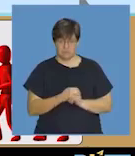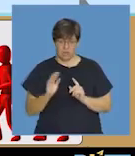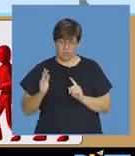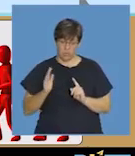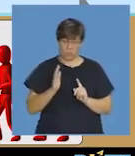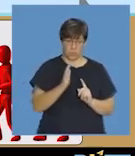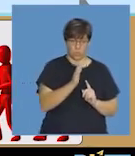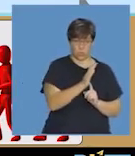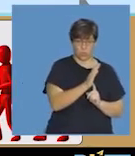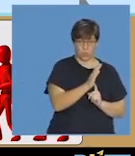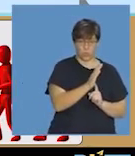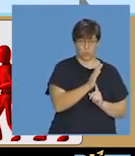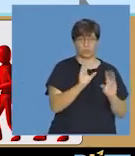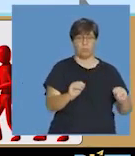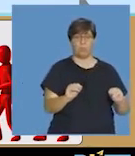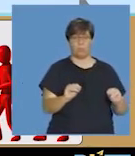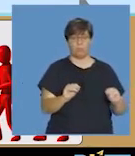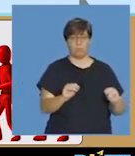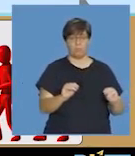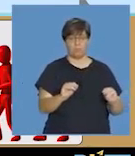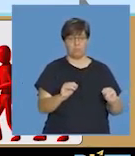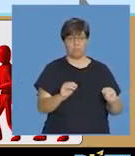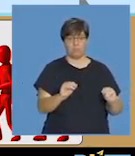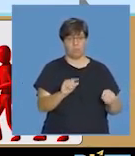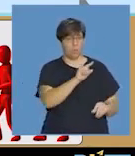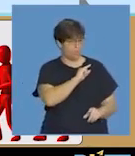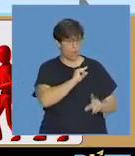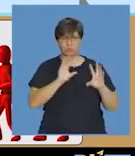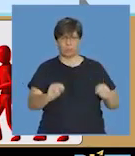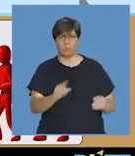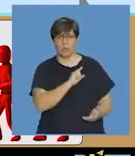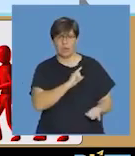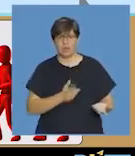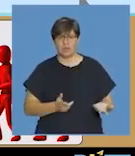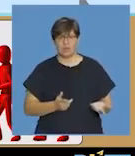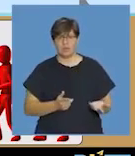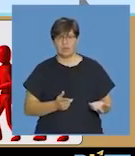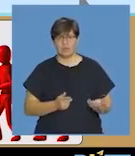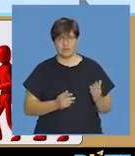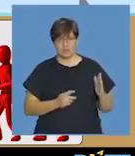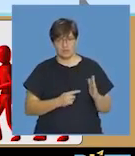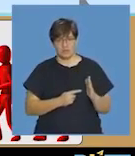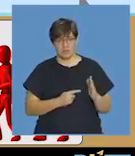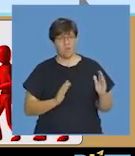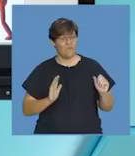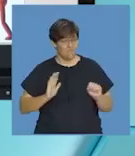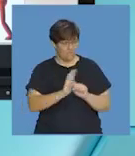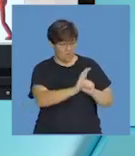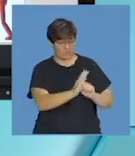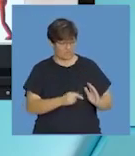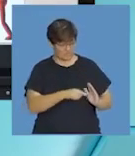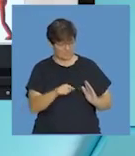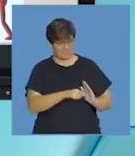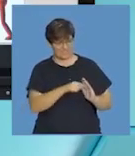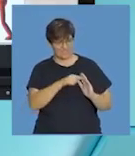while, and then it stopped. Why did it stop? Here's another force. So